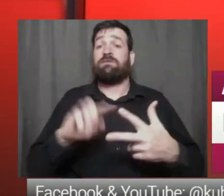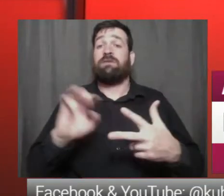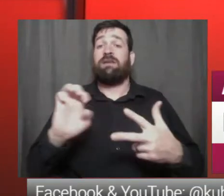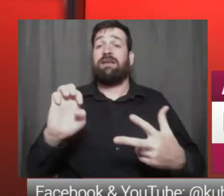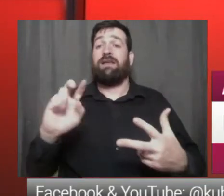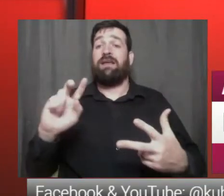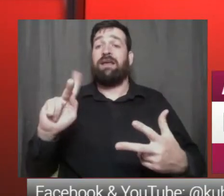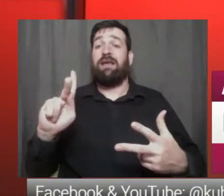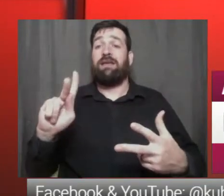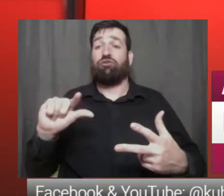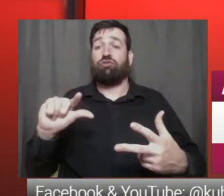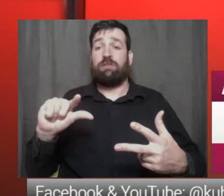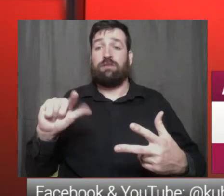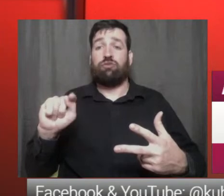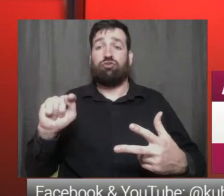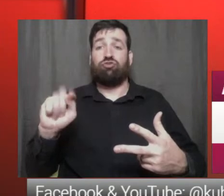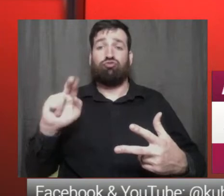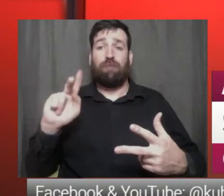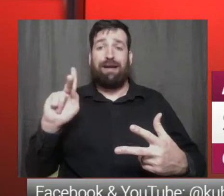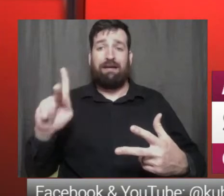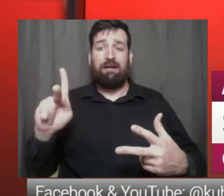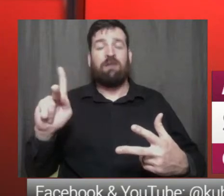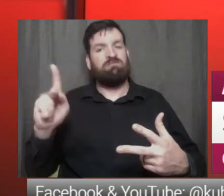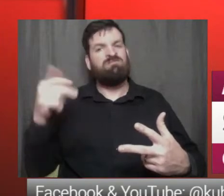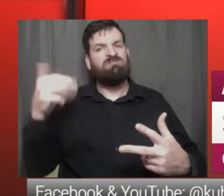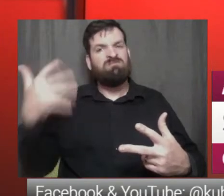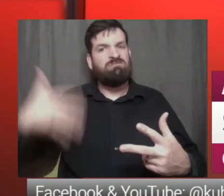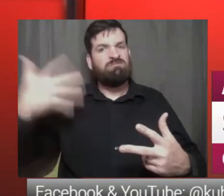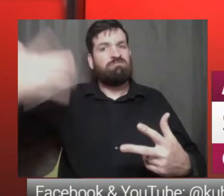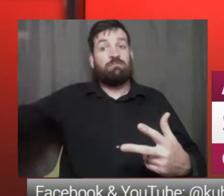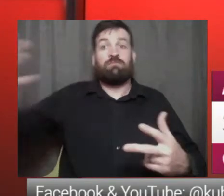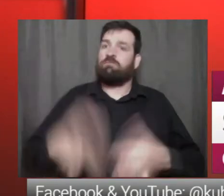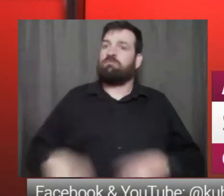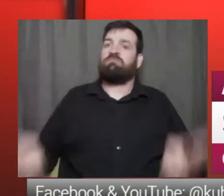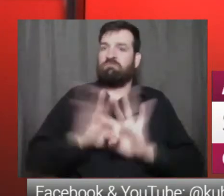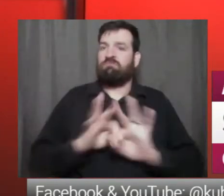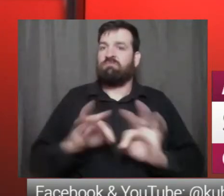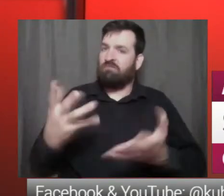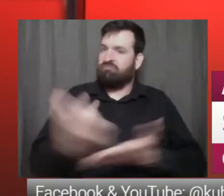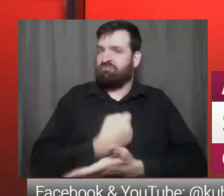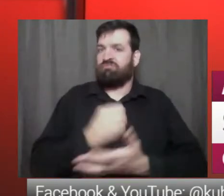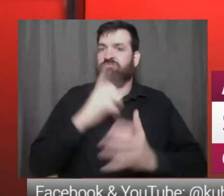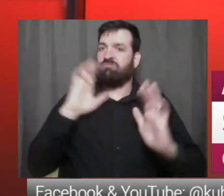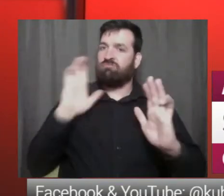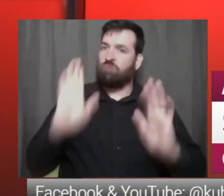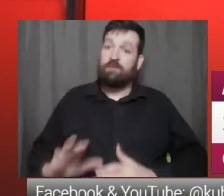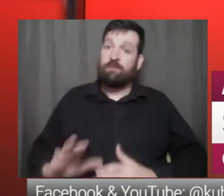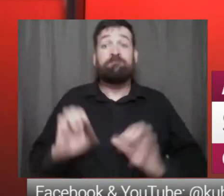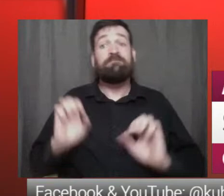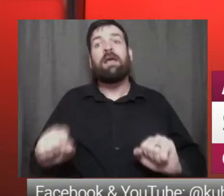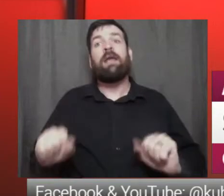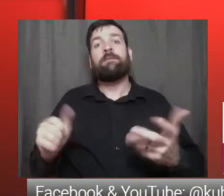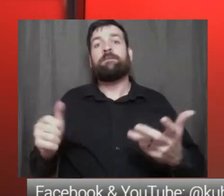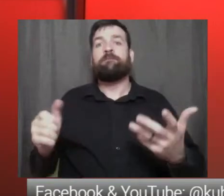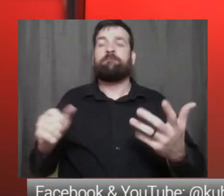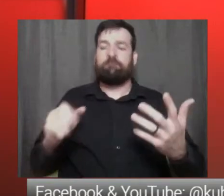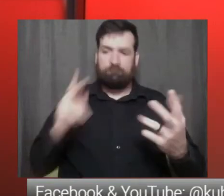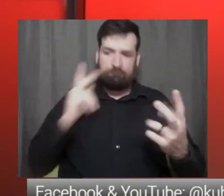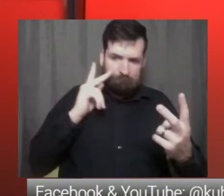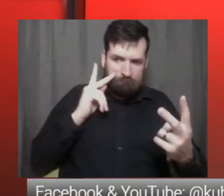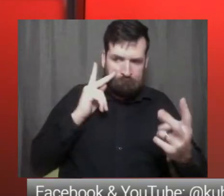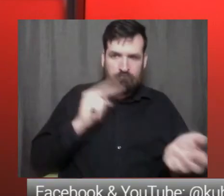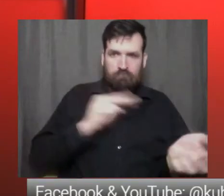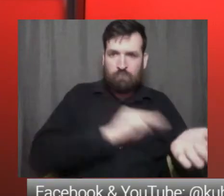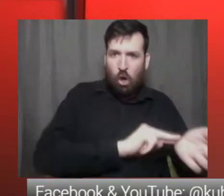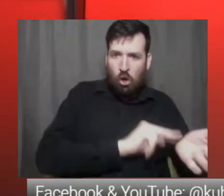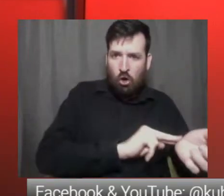helpful for somebody that has intermittent symptoms or a history of heart problems, just so we can correlate with what the heart rate is detected